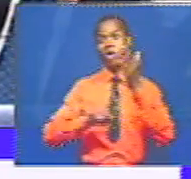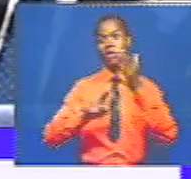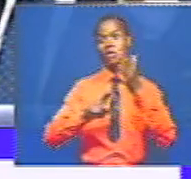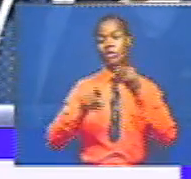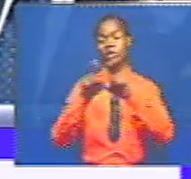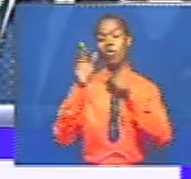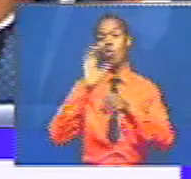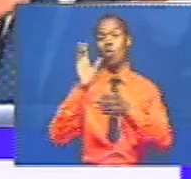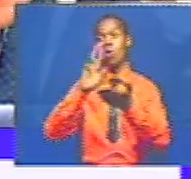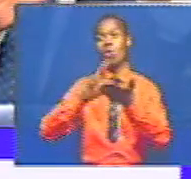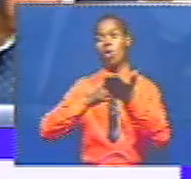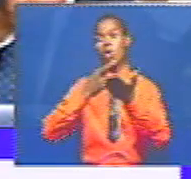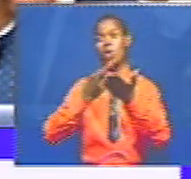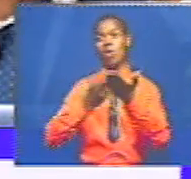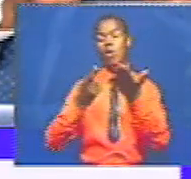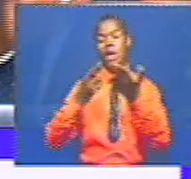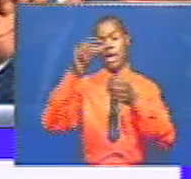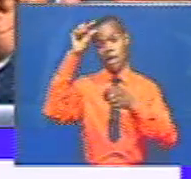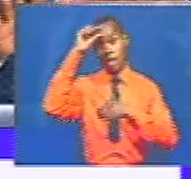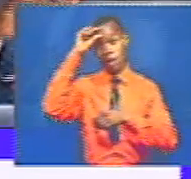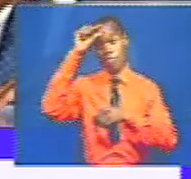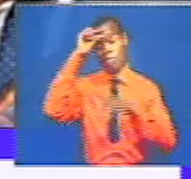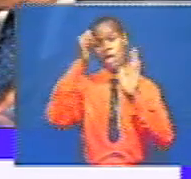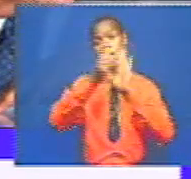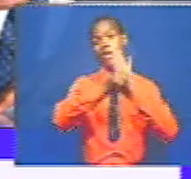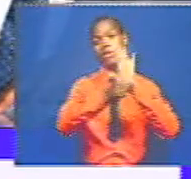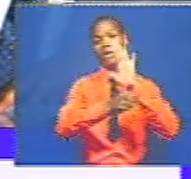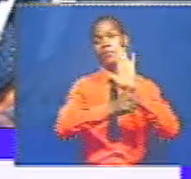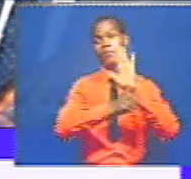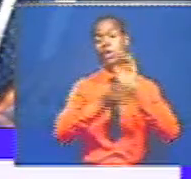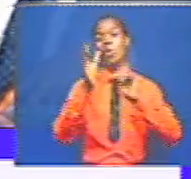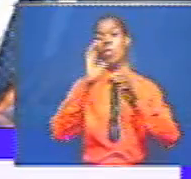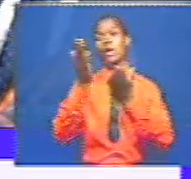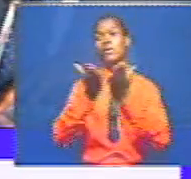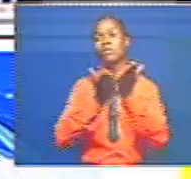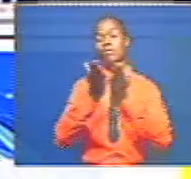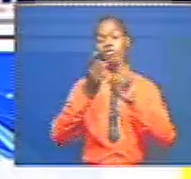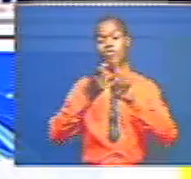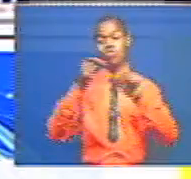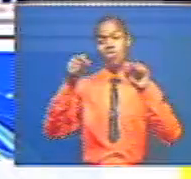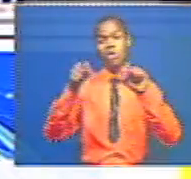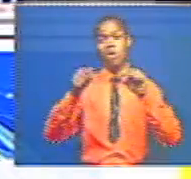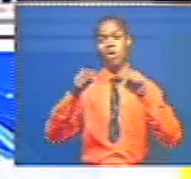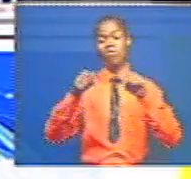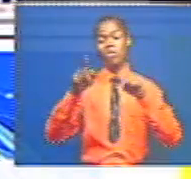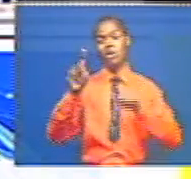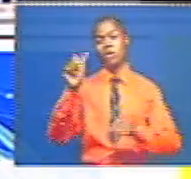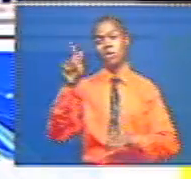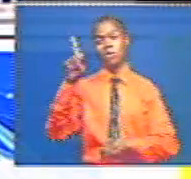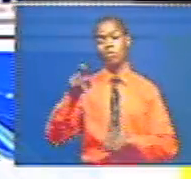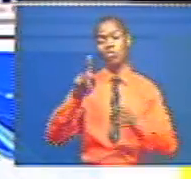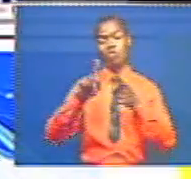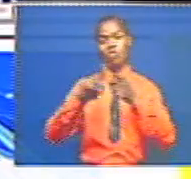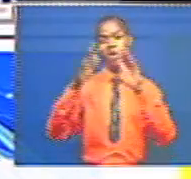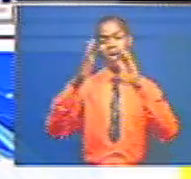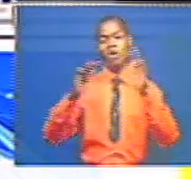resources is purely the government agenda. Uh-huh. Water services, water yes, from now a tap to your house, uh-huh. that is the county